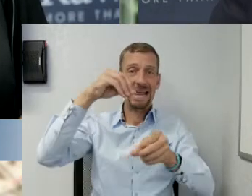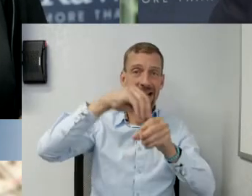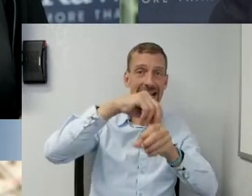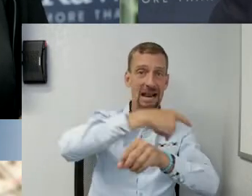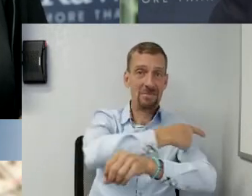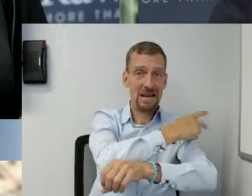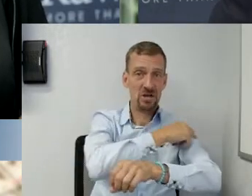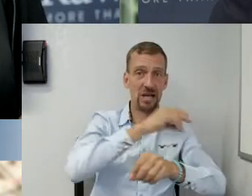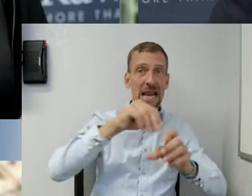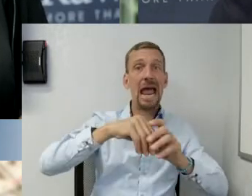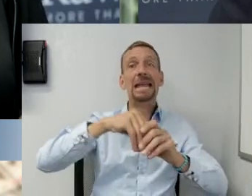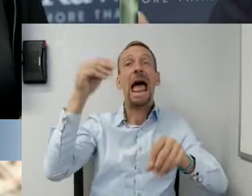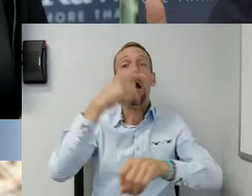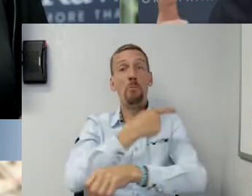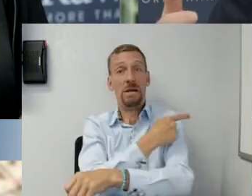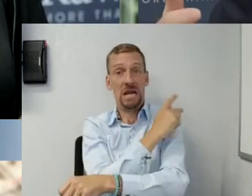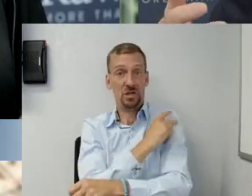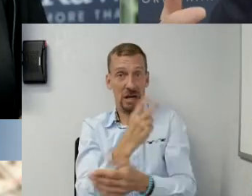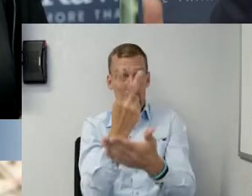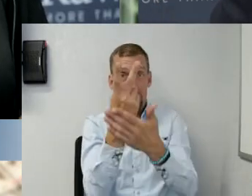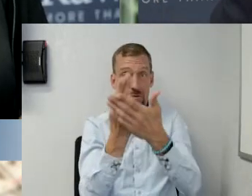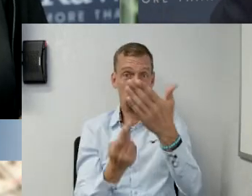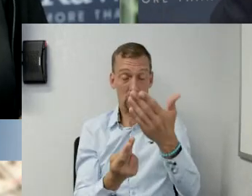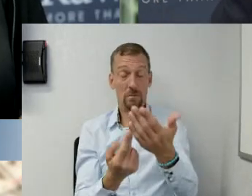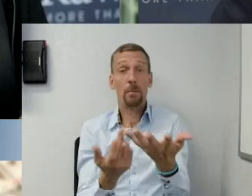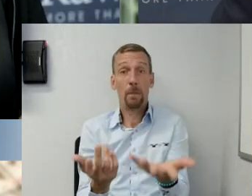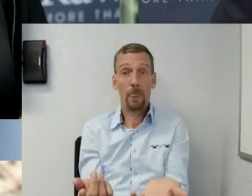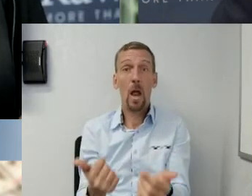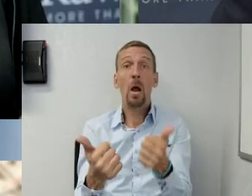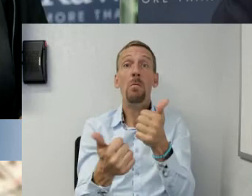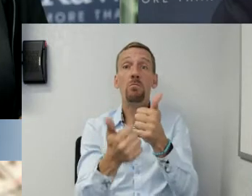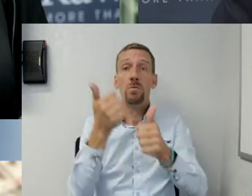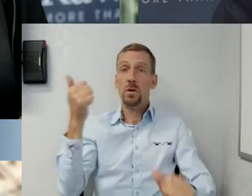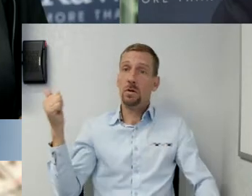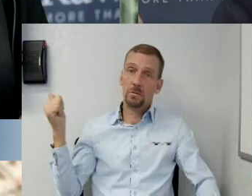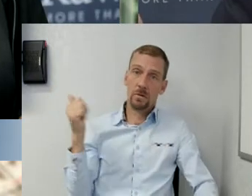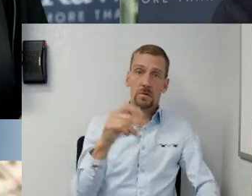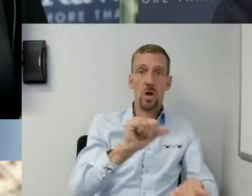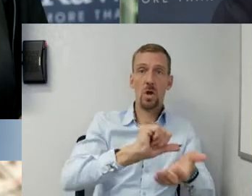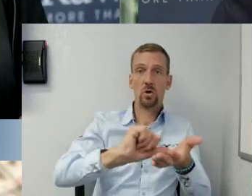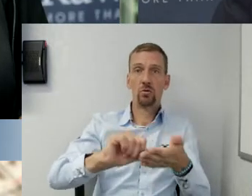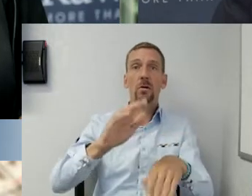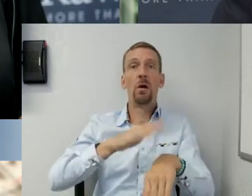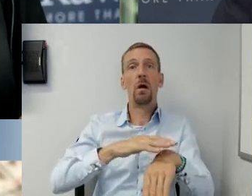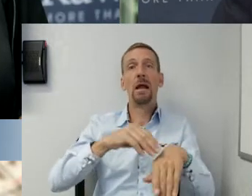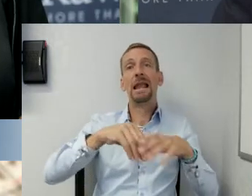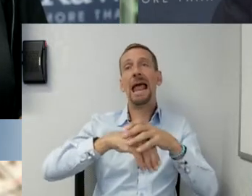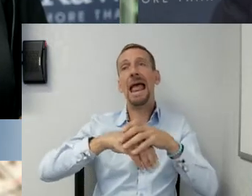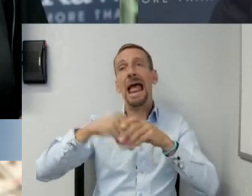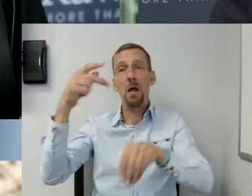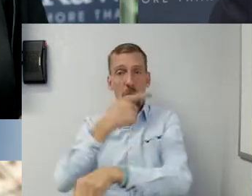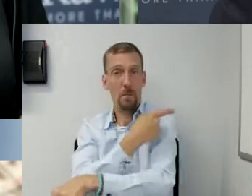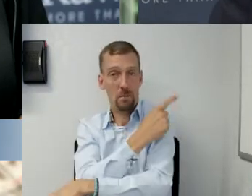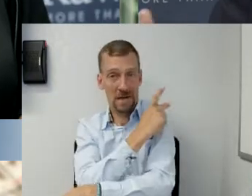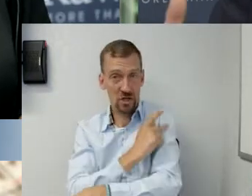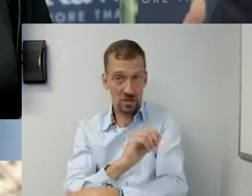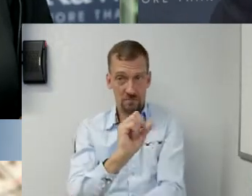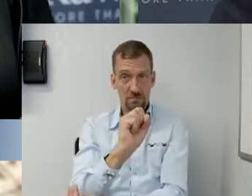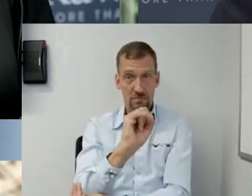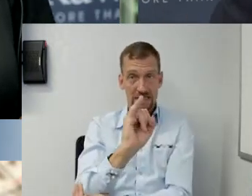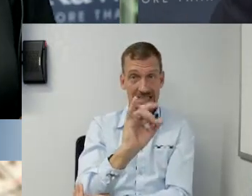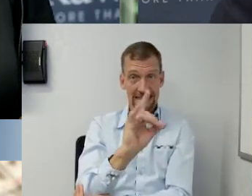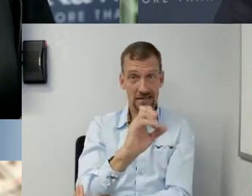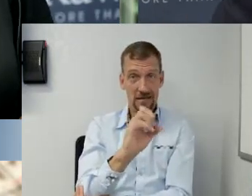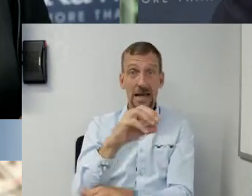and outpatient. So most of the return of surgery has been on the outpatient side. On